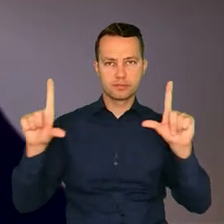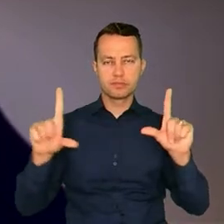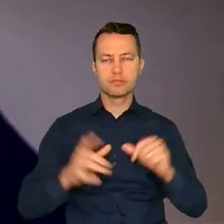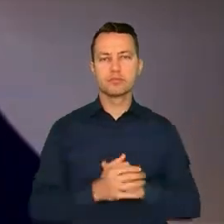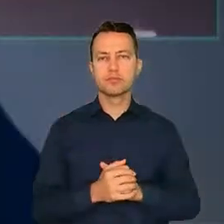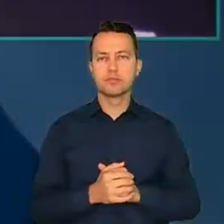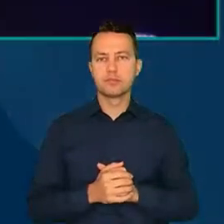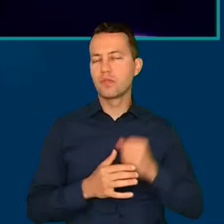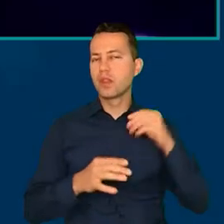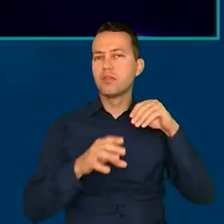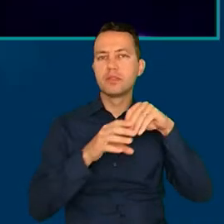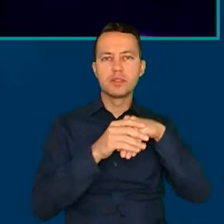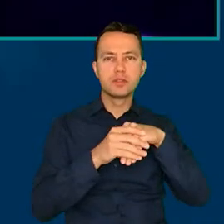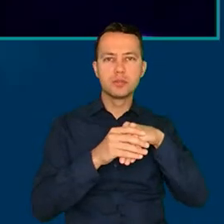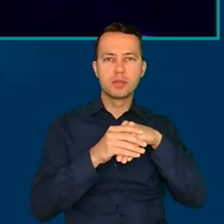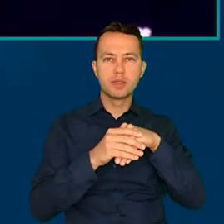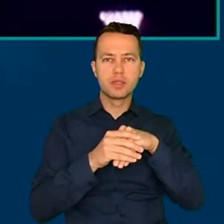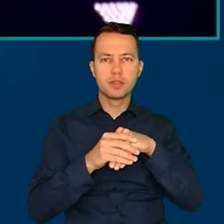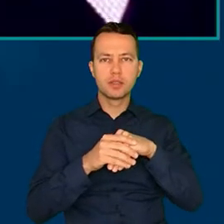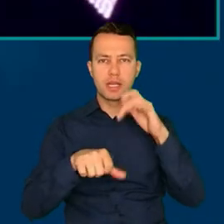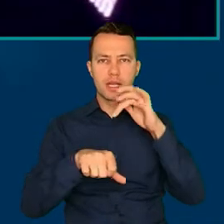a reference to reporting,